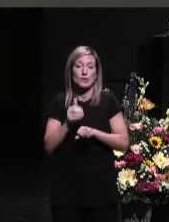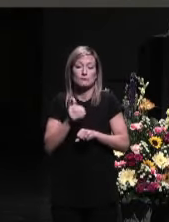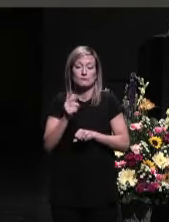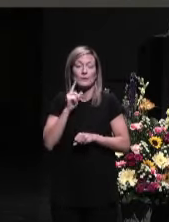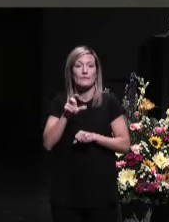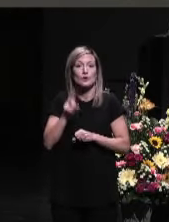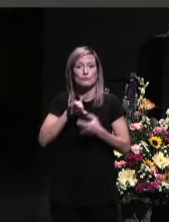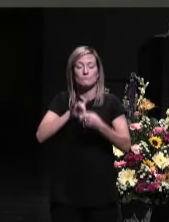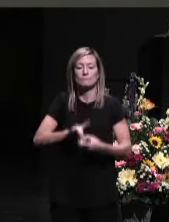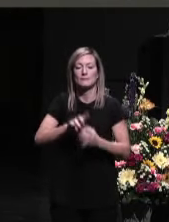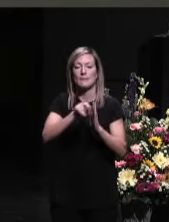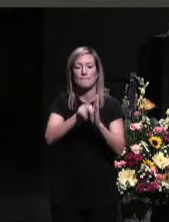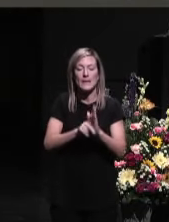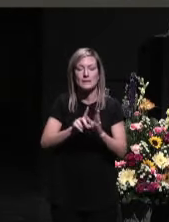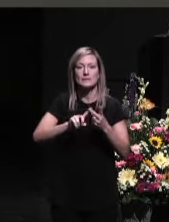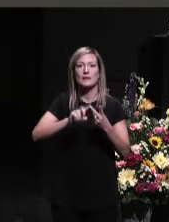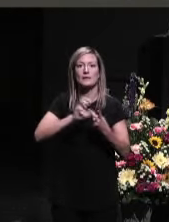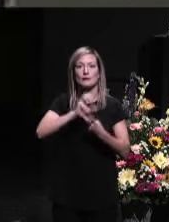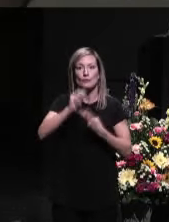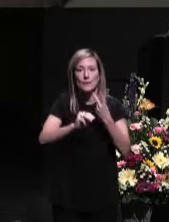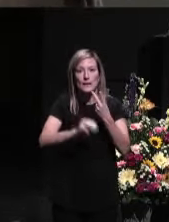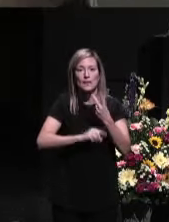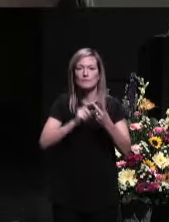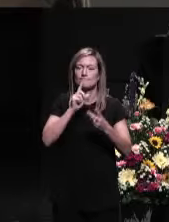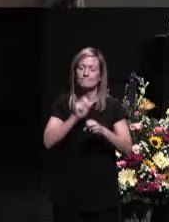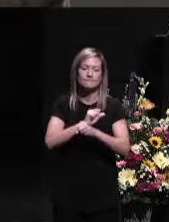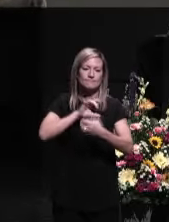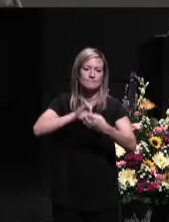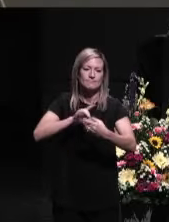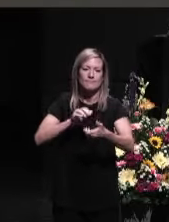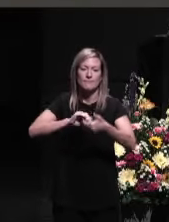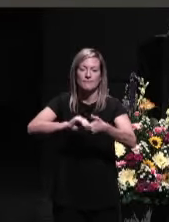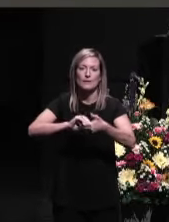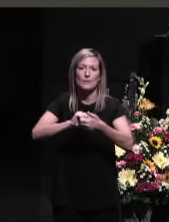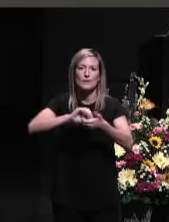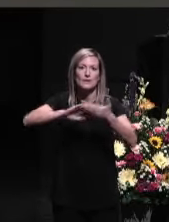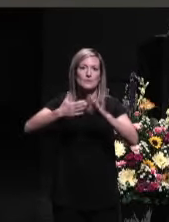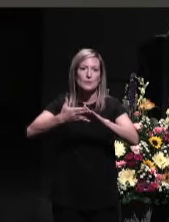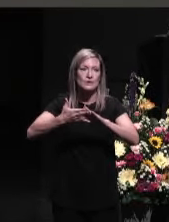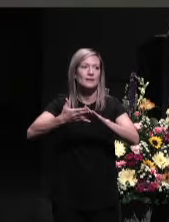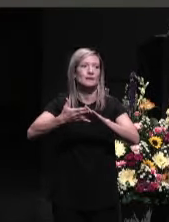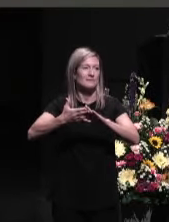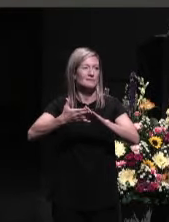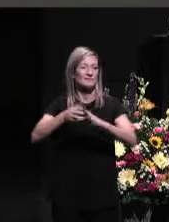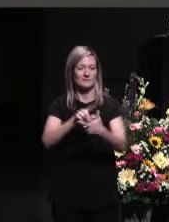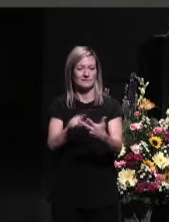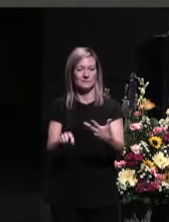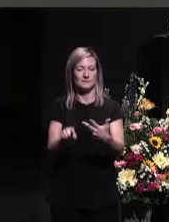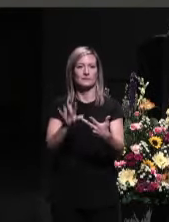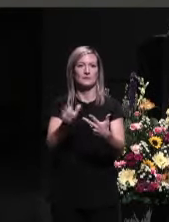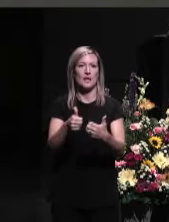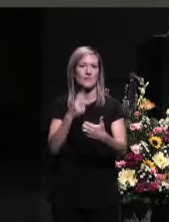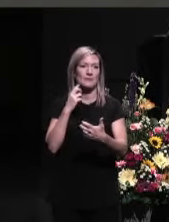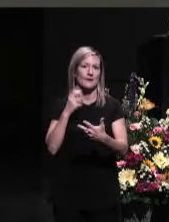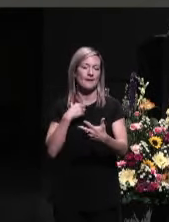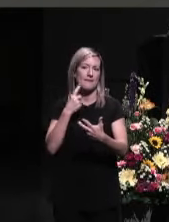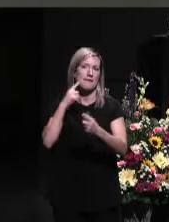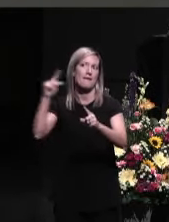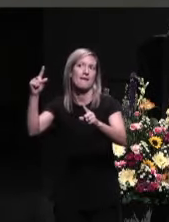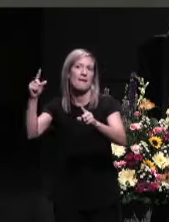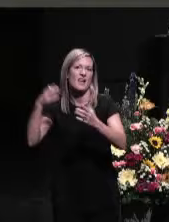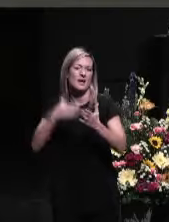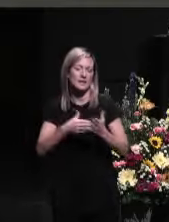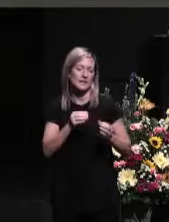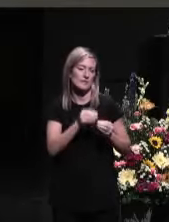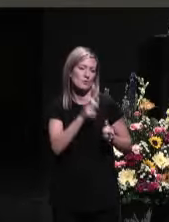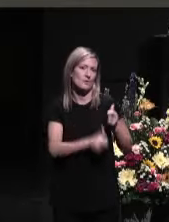policy, curriculum, true engagement in the community, I think that's where we can really grapple with a lot of those tougher issues. But I